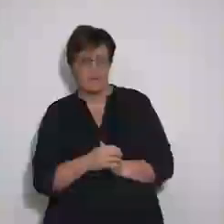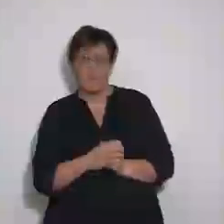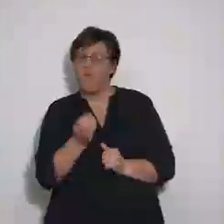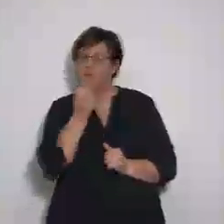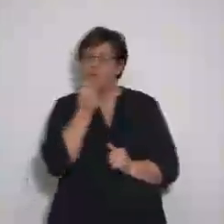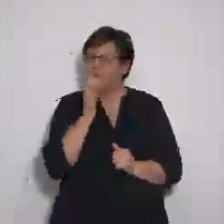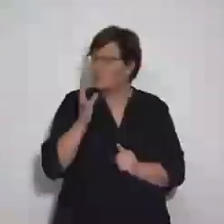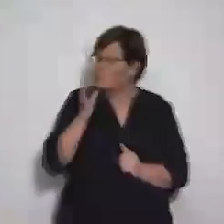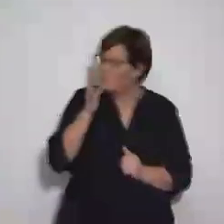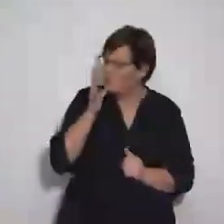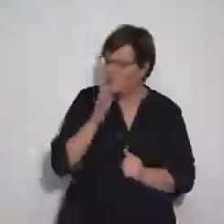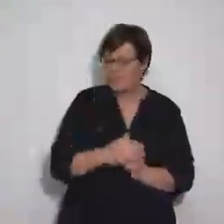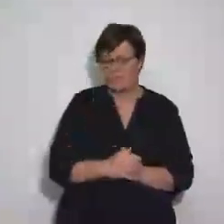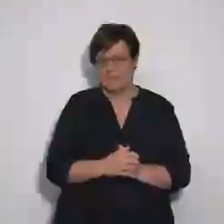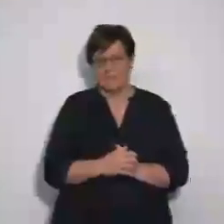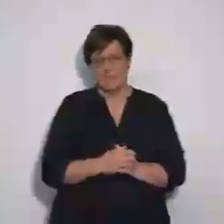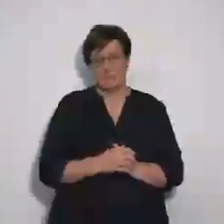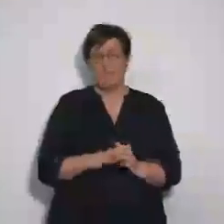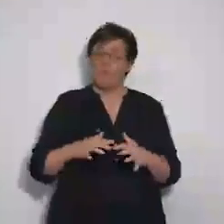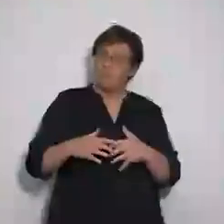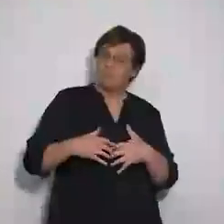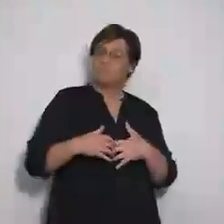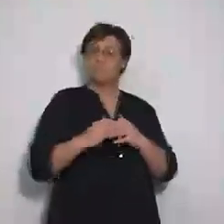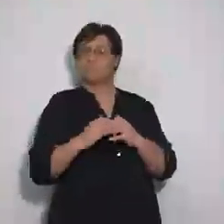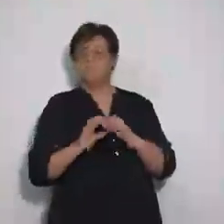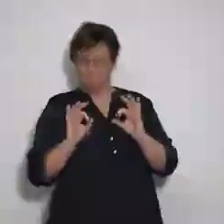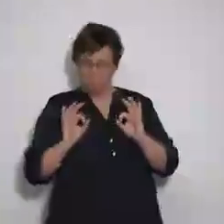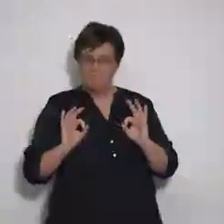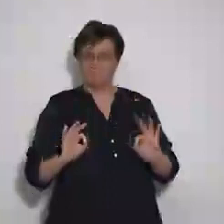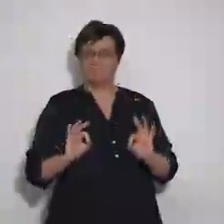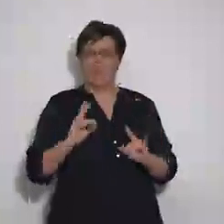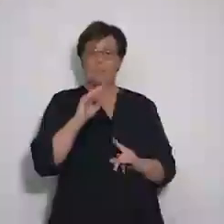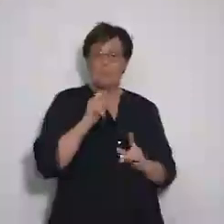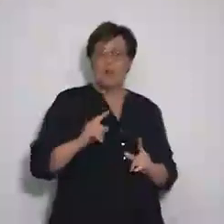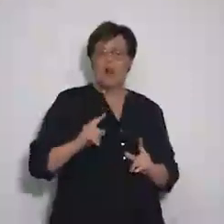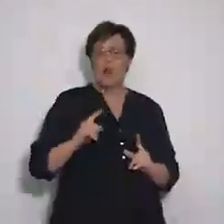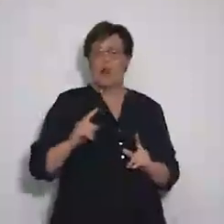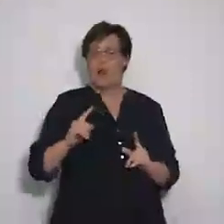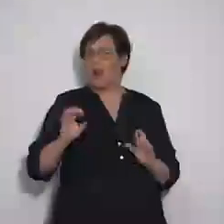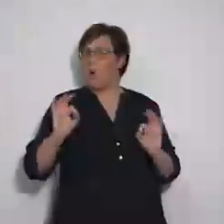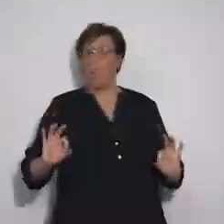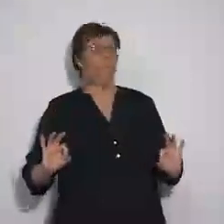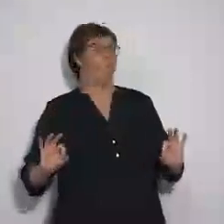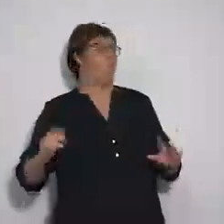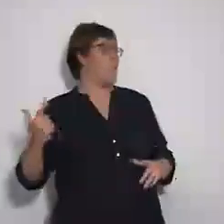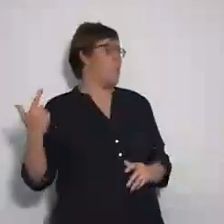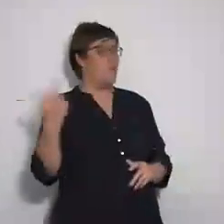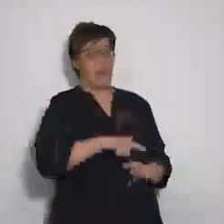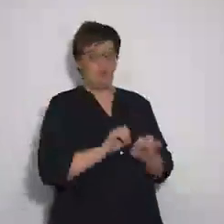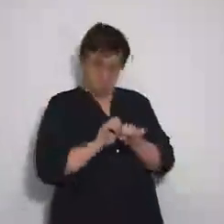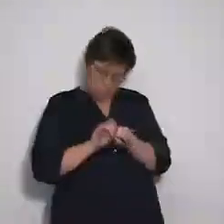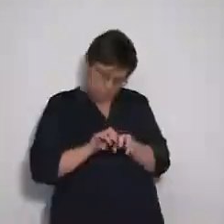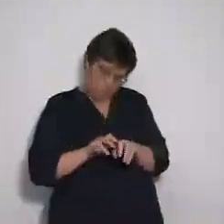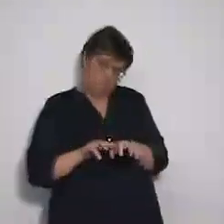right, as much food as they need. We have created bacterial paradise, and off